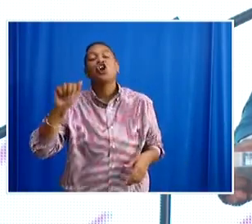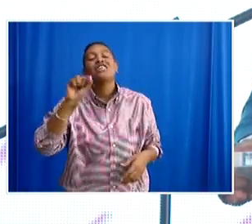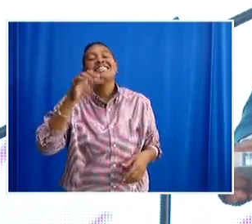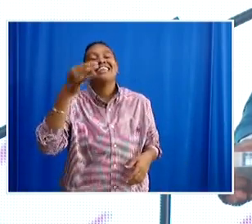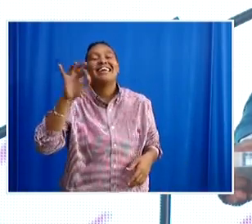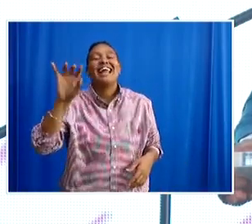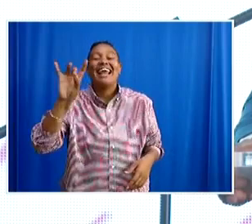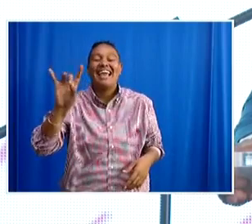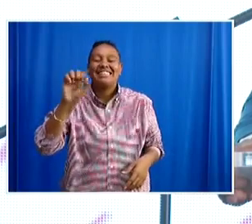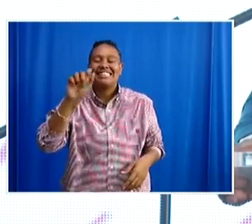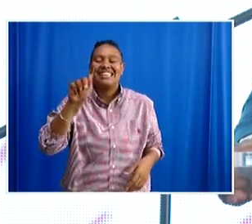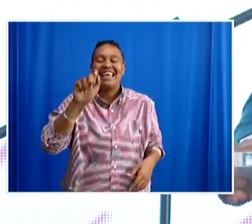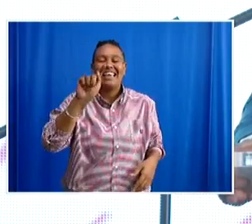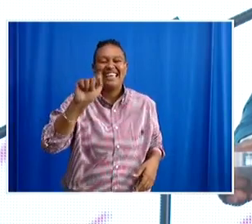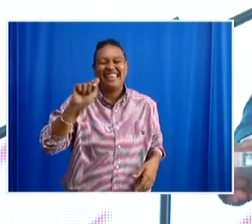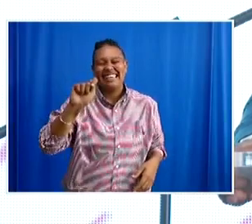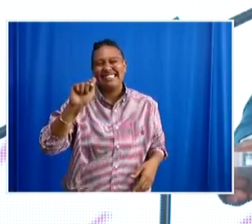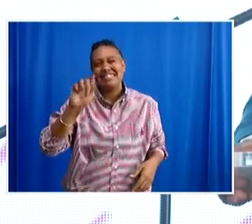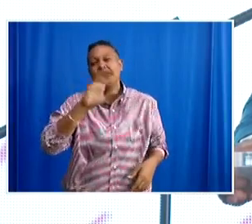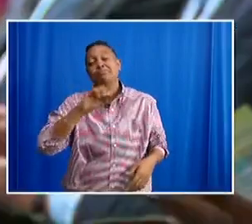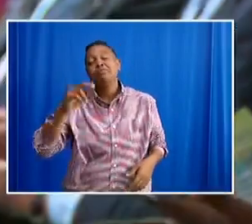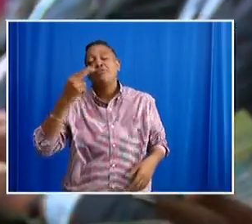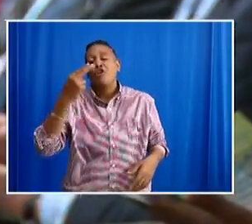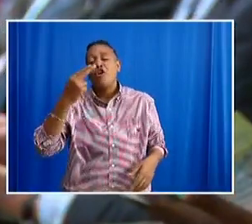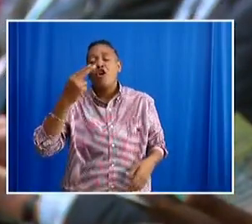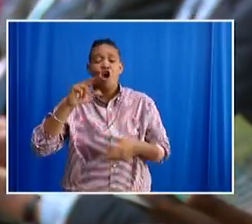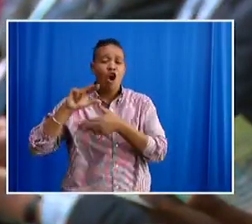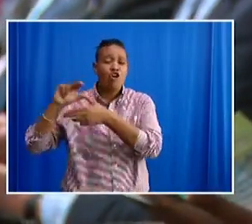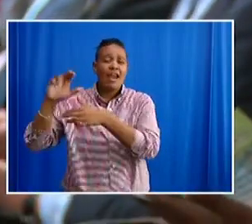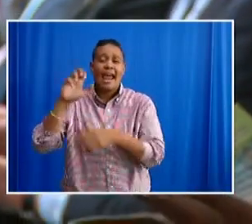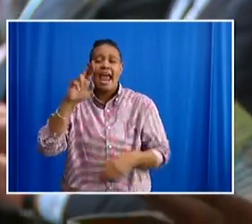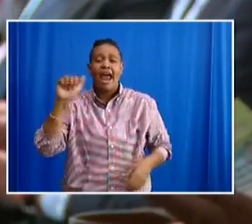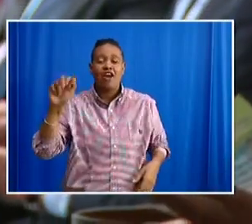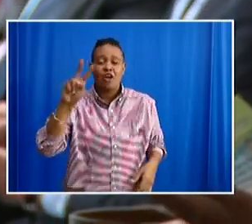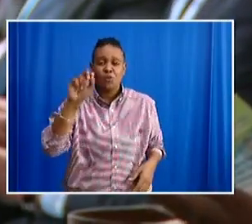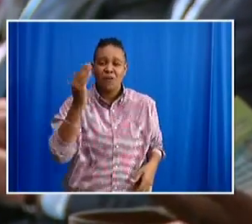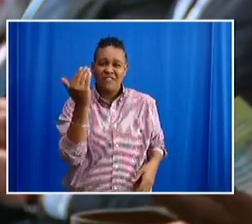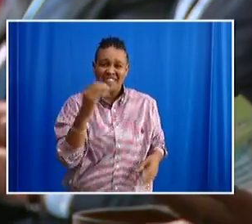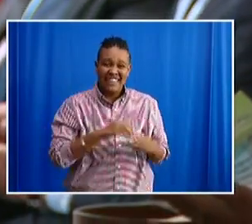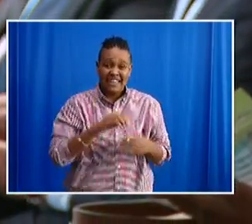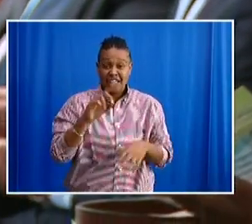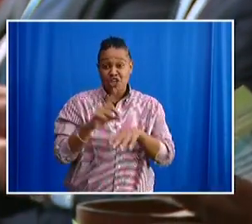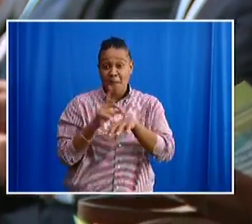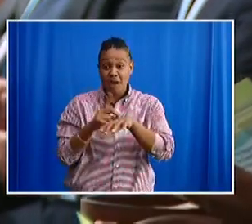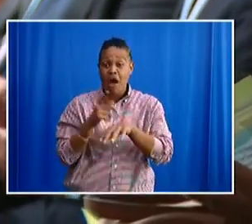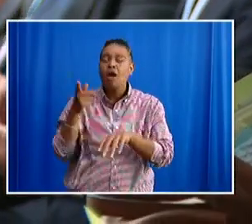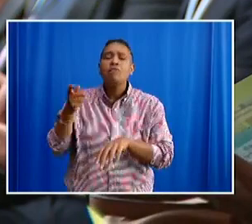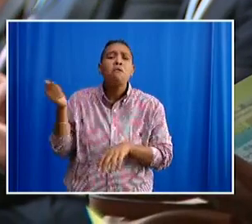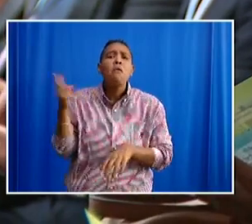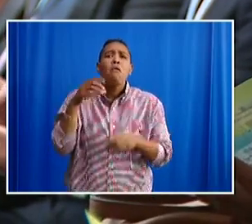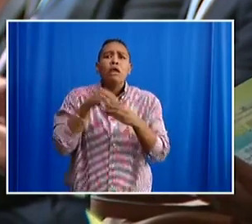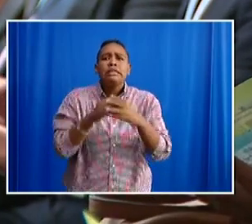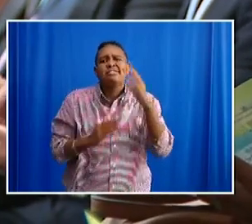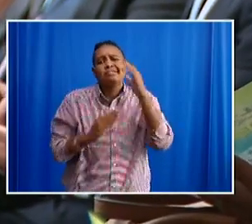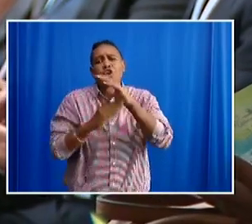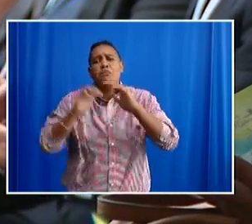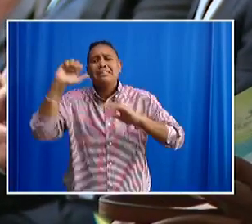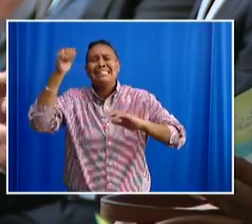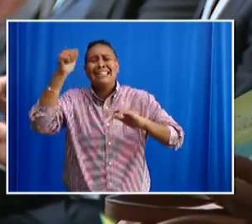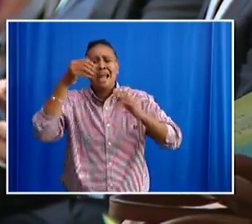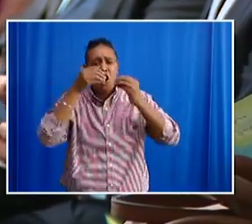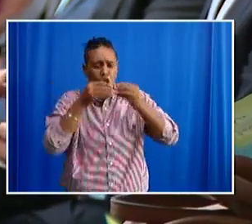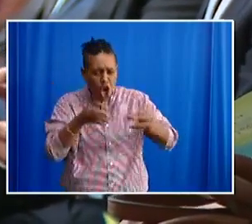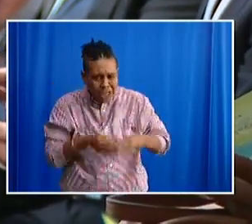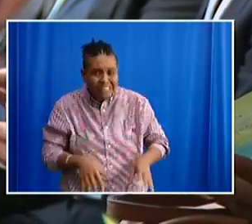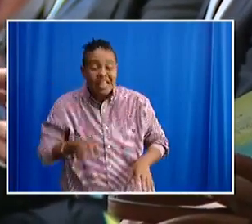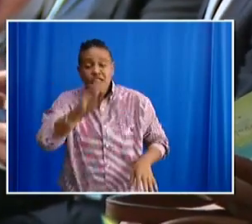Nevis, Hurricane Erika in 2015 in Dominica, are all in the top 10 climate-related disaster losses as a percentage of GDP